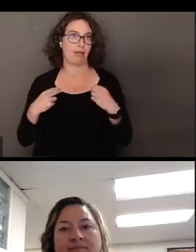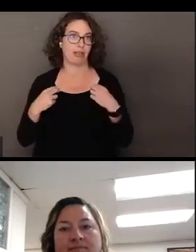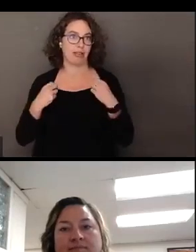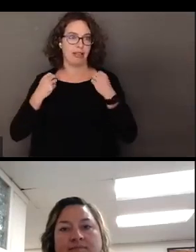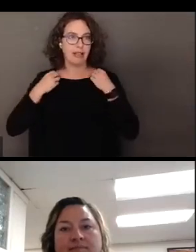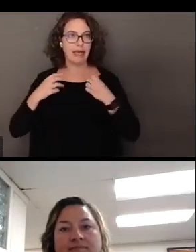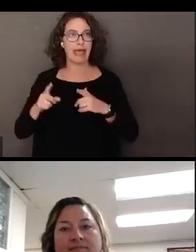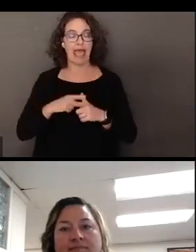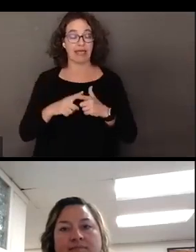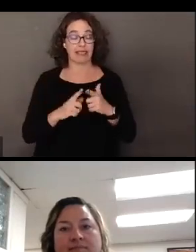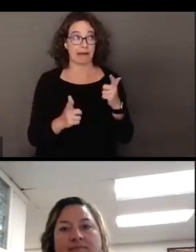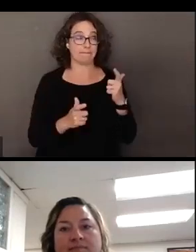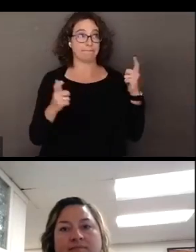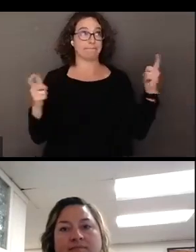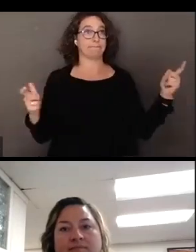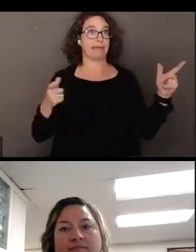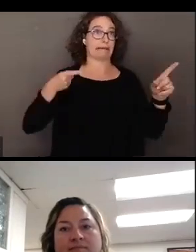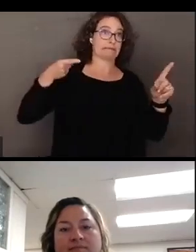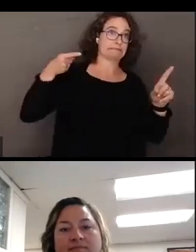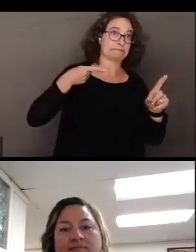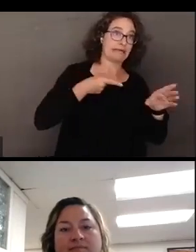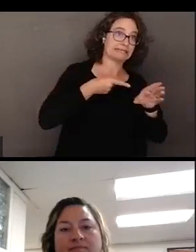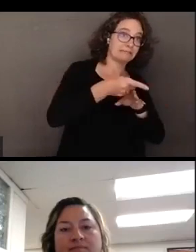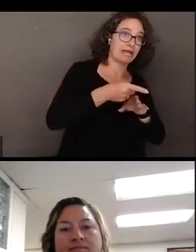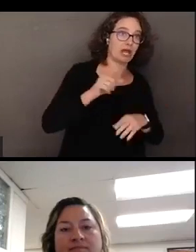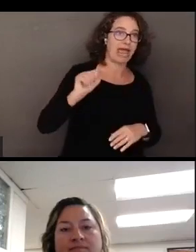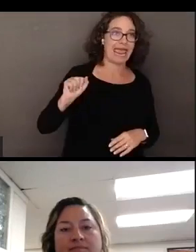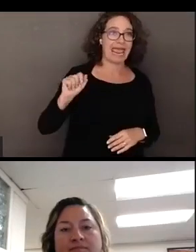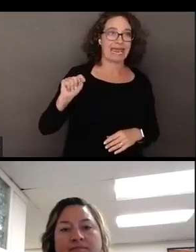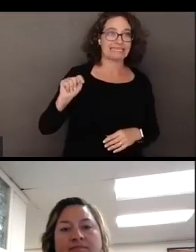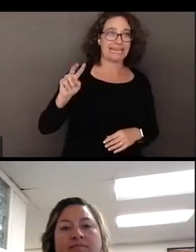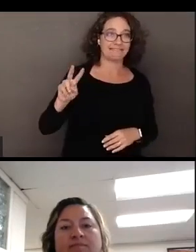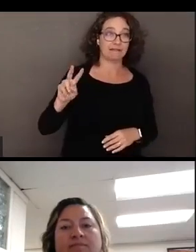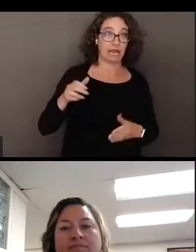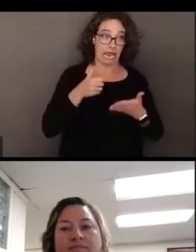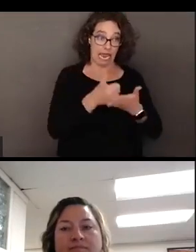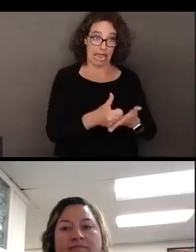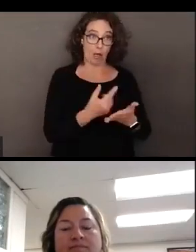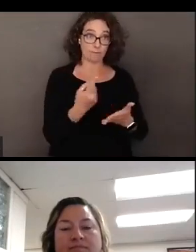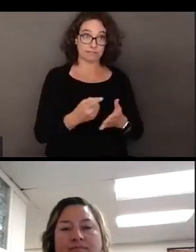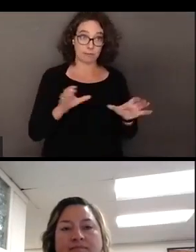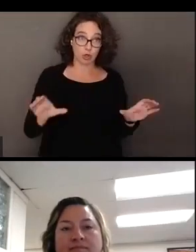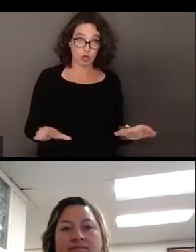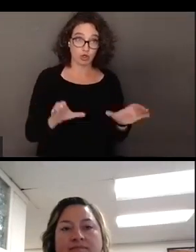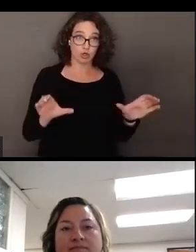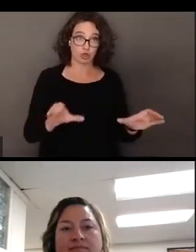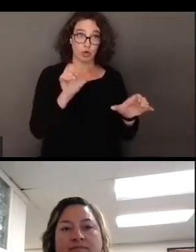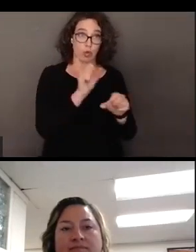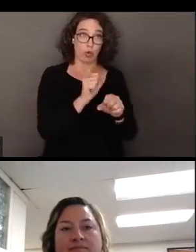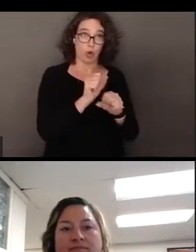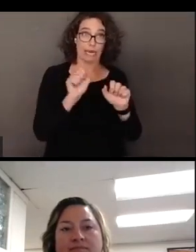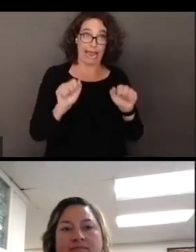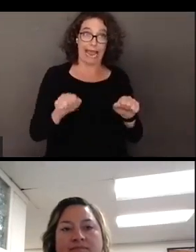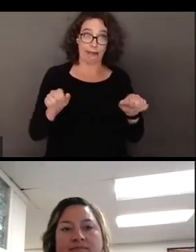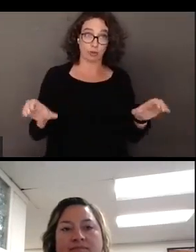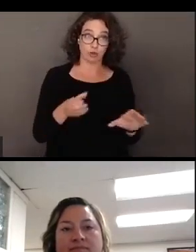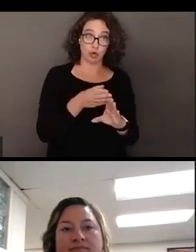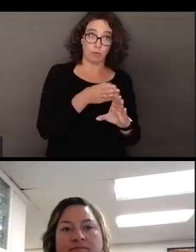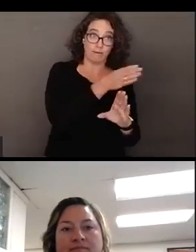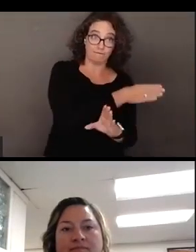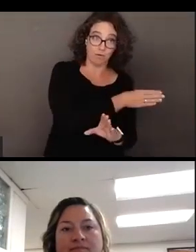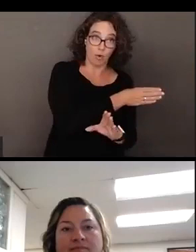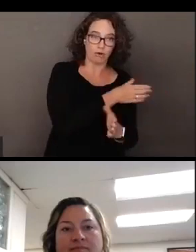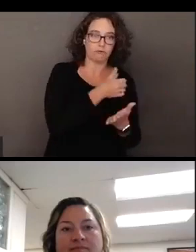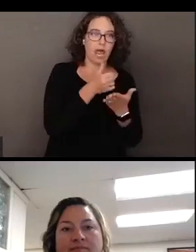a specialized ATV that helps people do the work they were doing before without, you know, to overcome any sort of